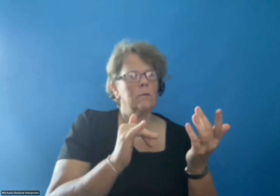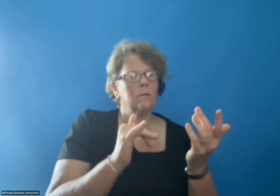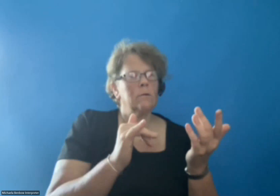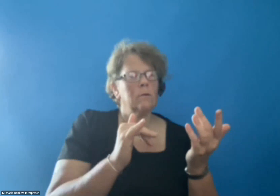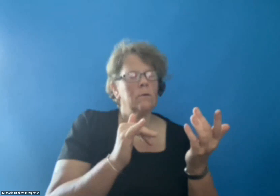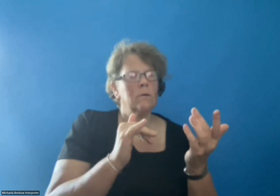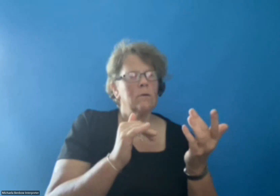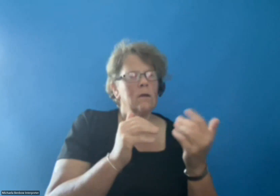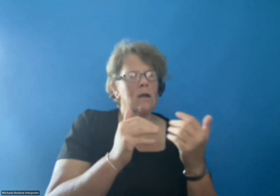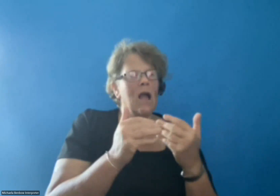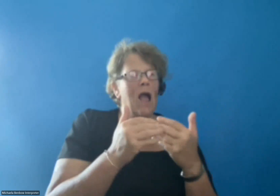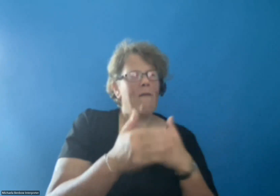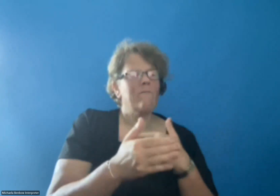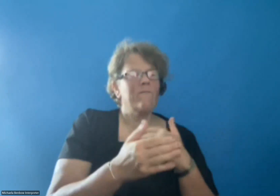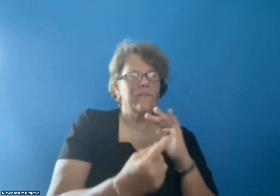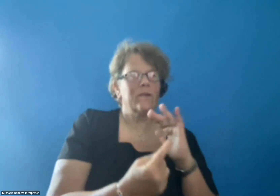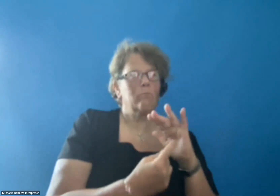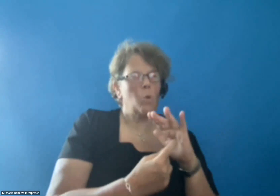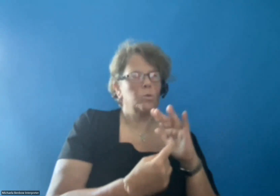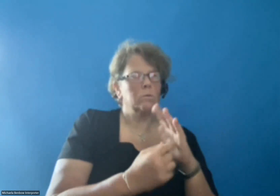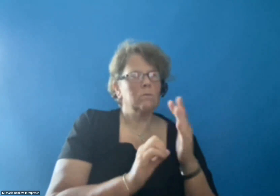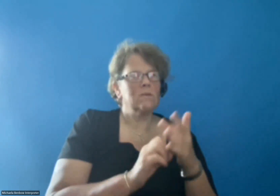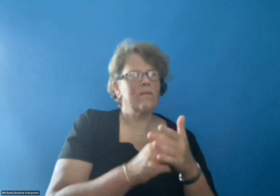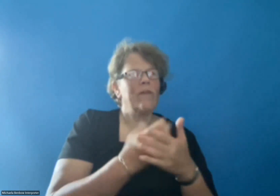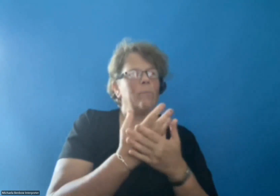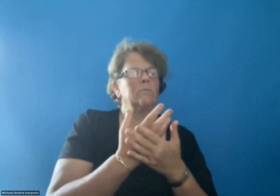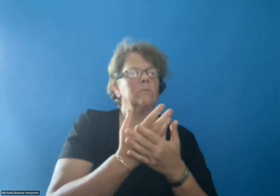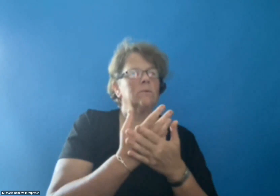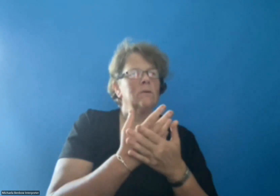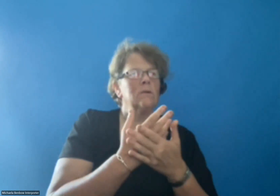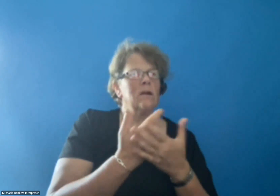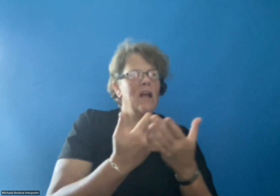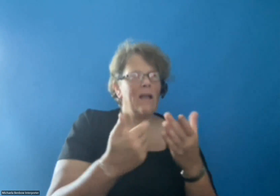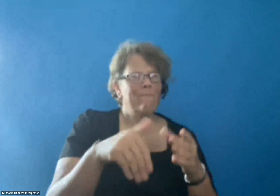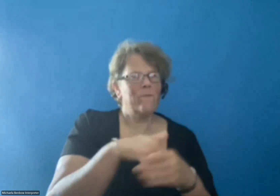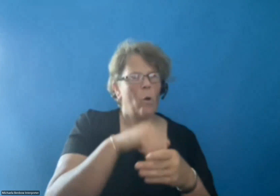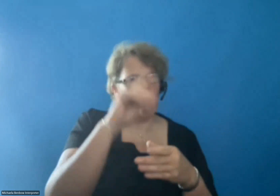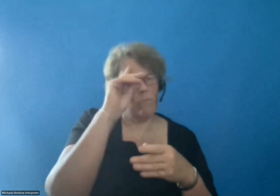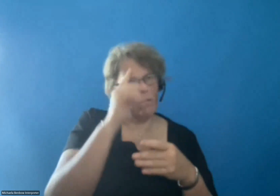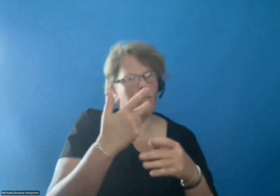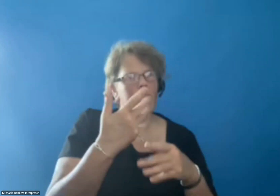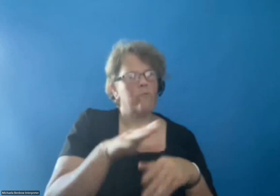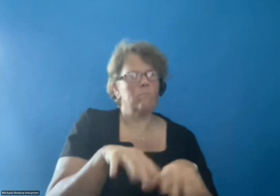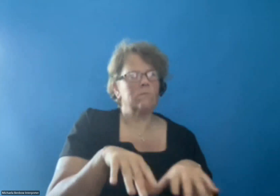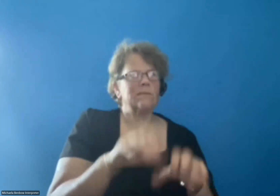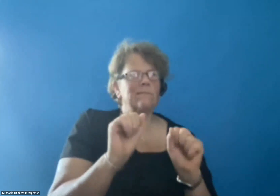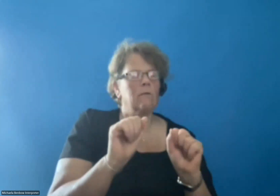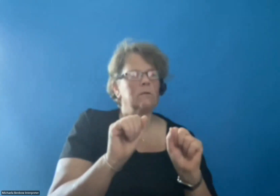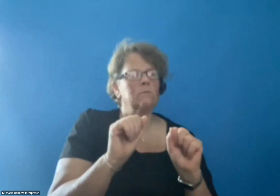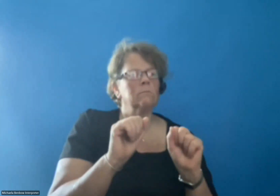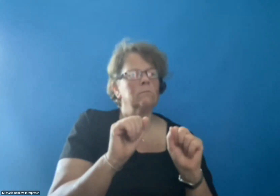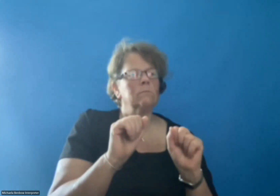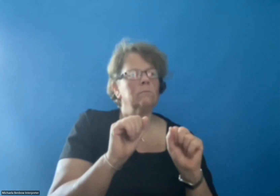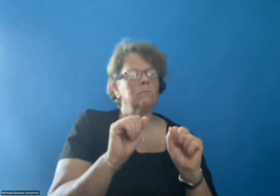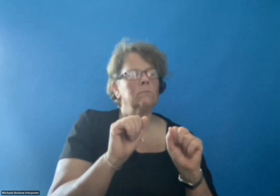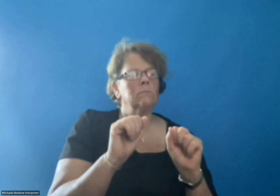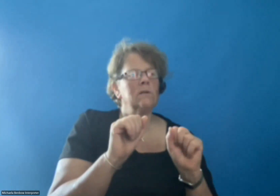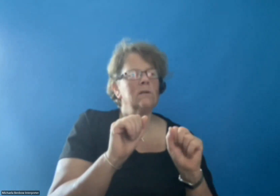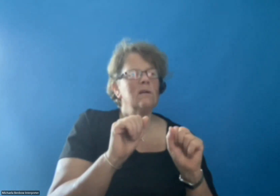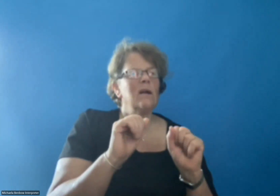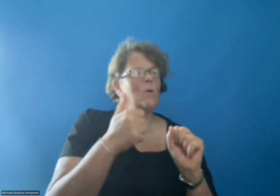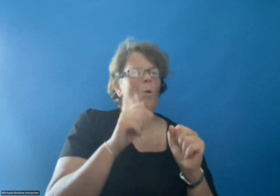that importance in this development to involving people right from the very outset, and not later